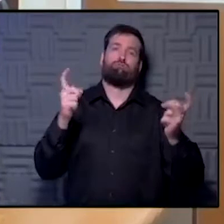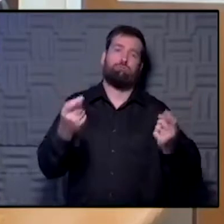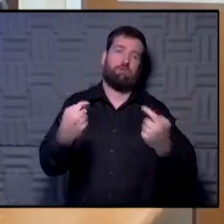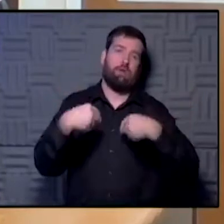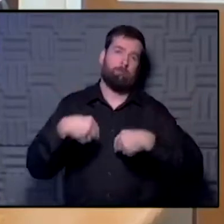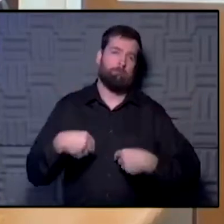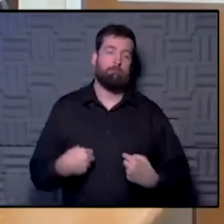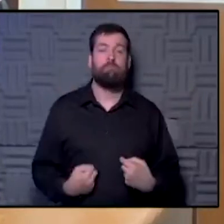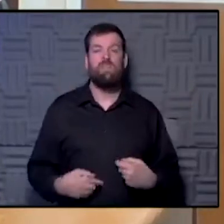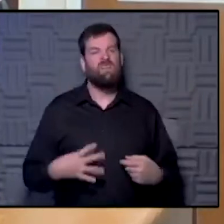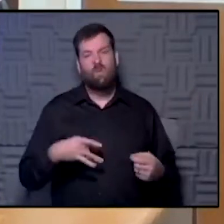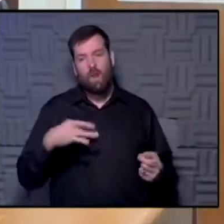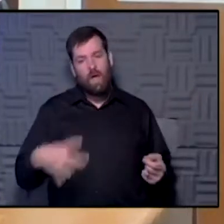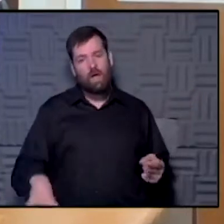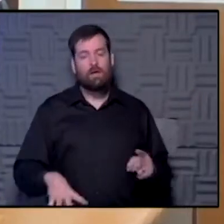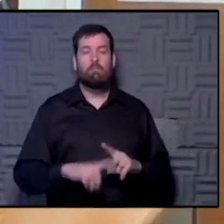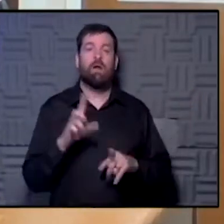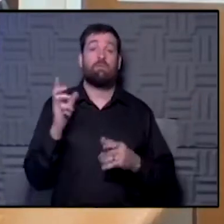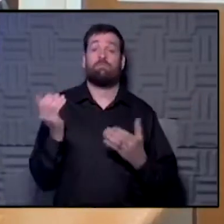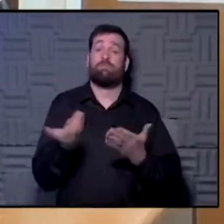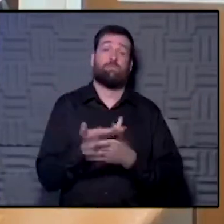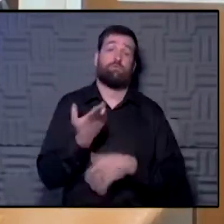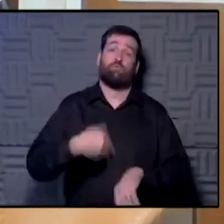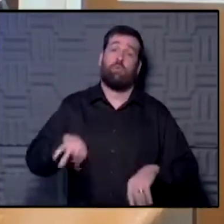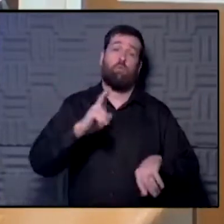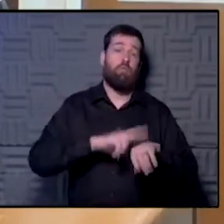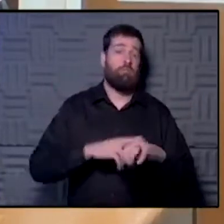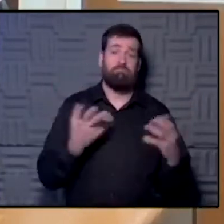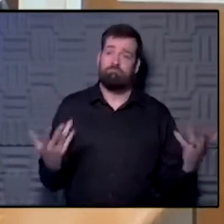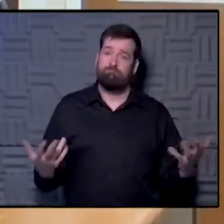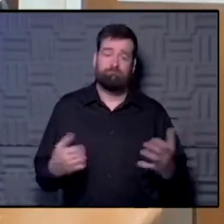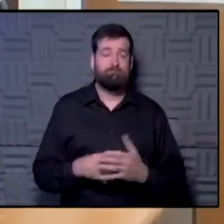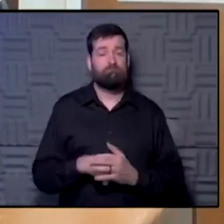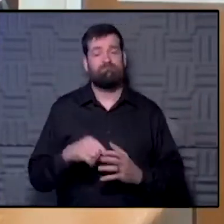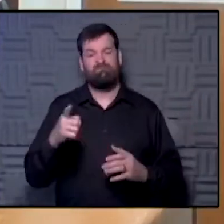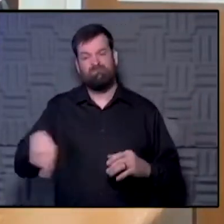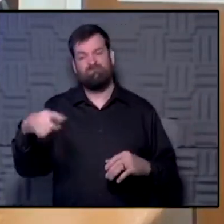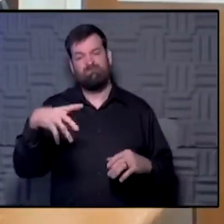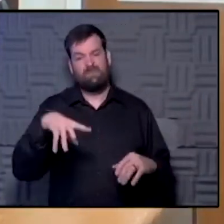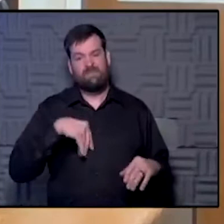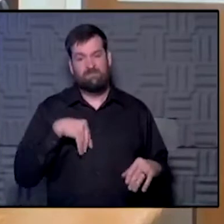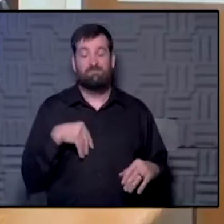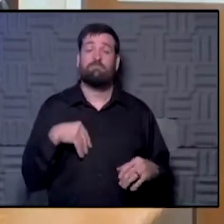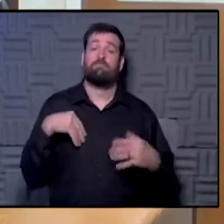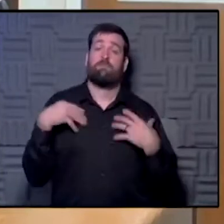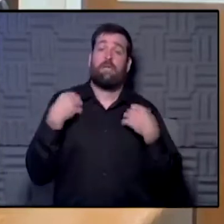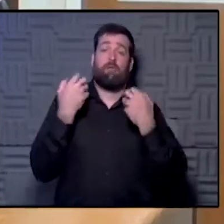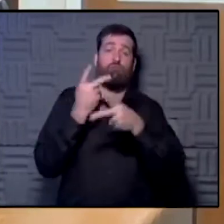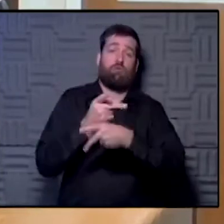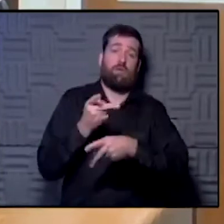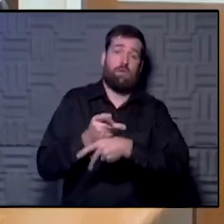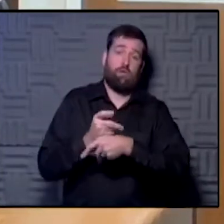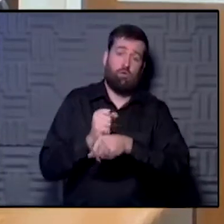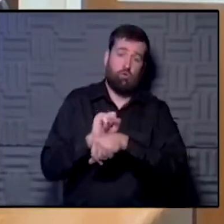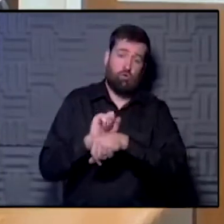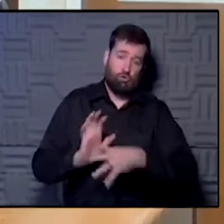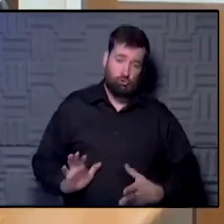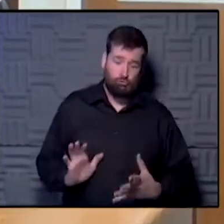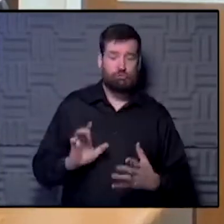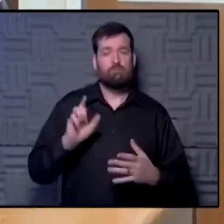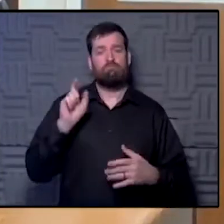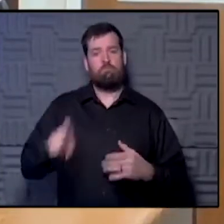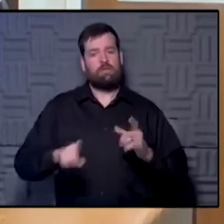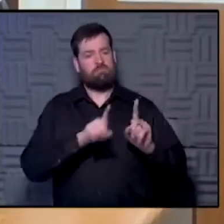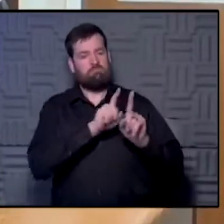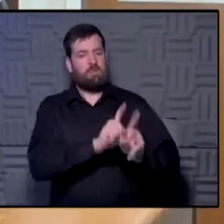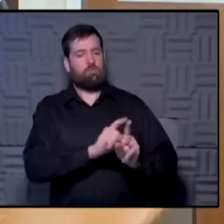They don't like it, but you know, it's the new norm. And I think they've all accepted it. We as healthcare workers have to be the mentors,